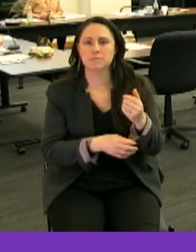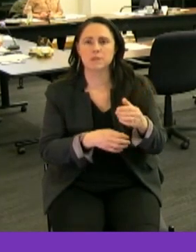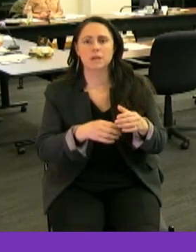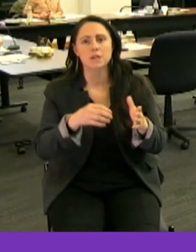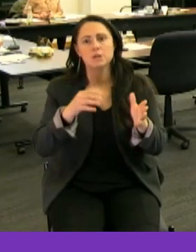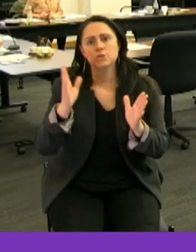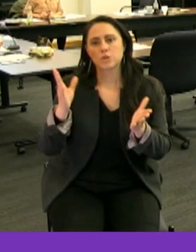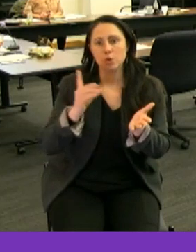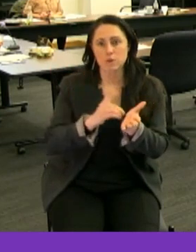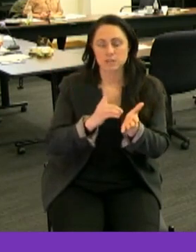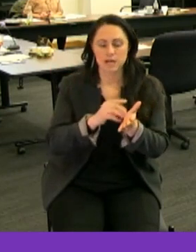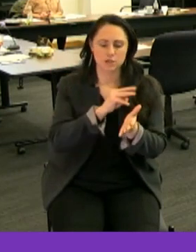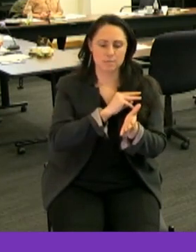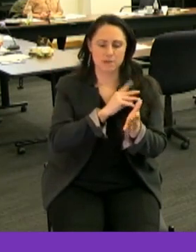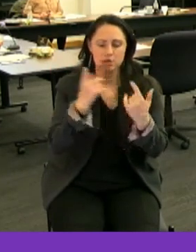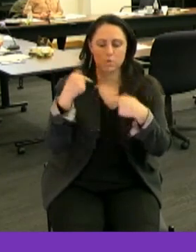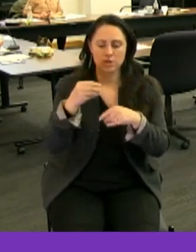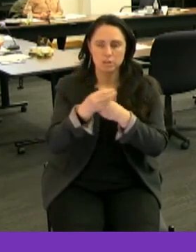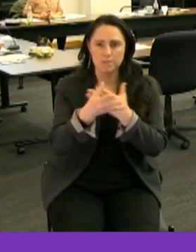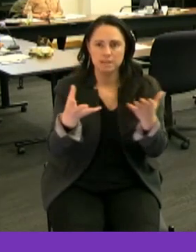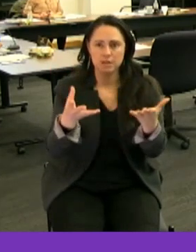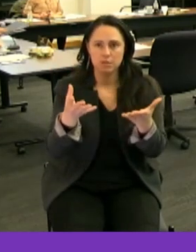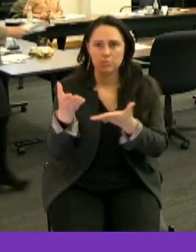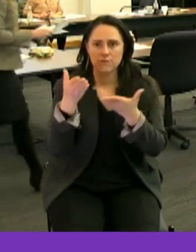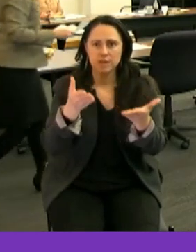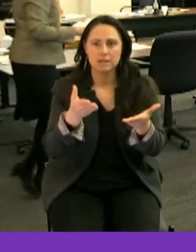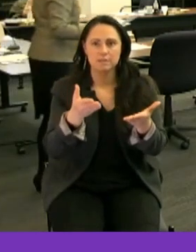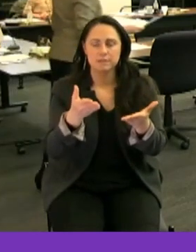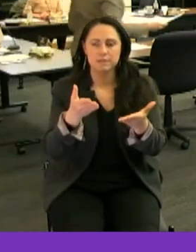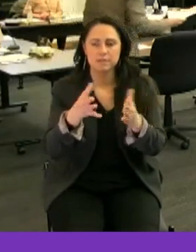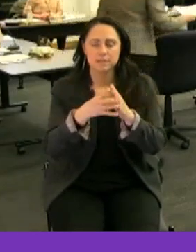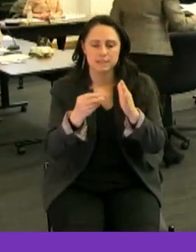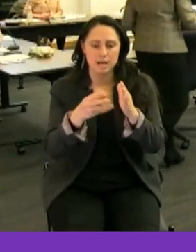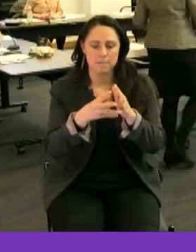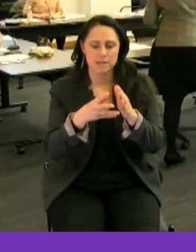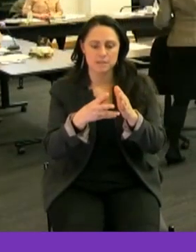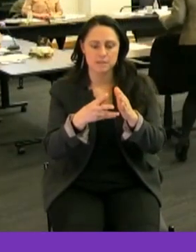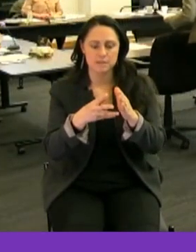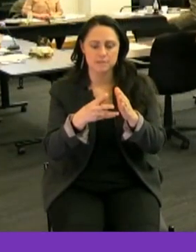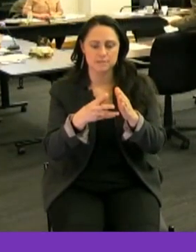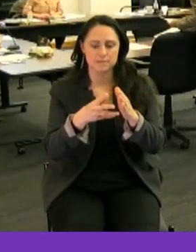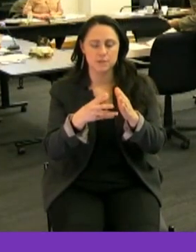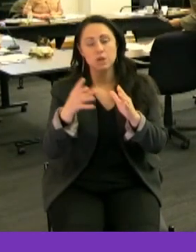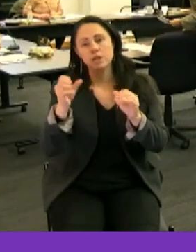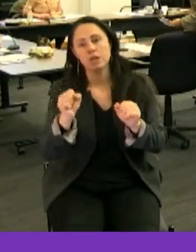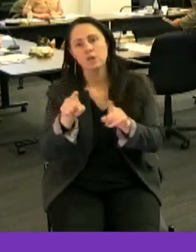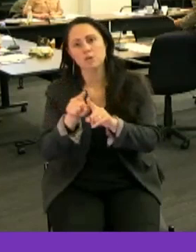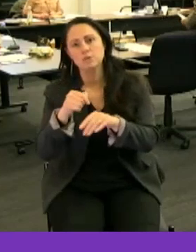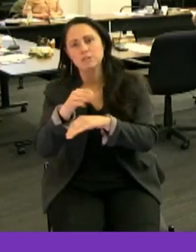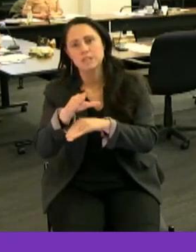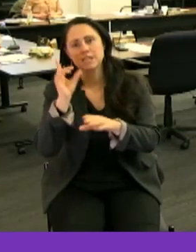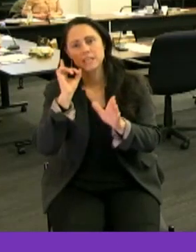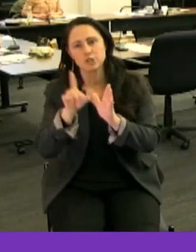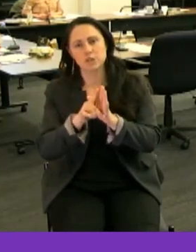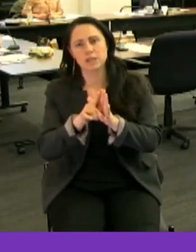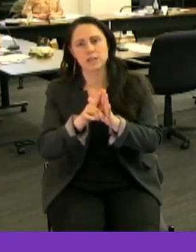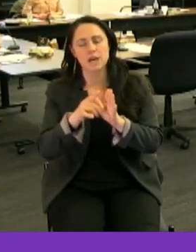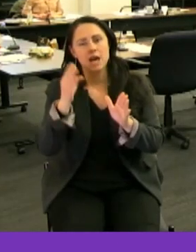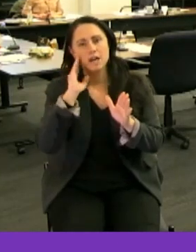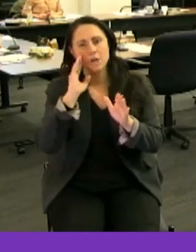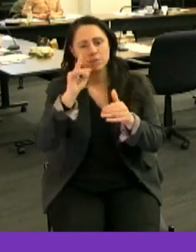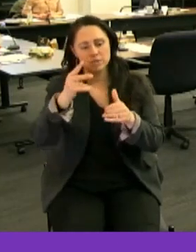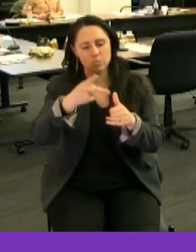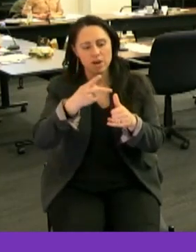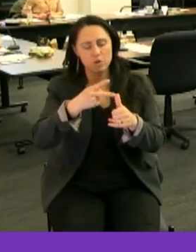Dr. Mitchell passes this out. We're providing this in hard copy, but provide it digitally. I know it was a priority